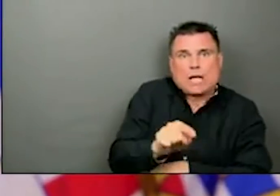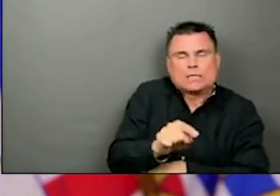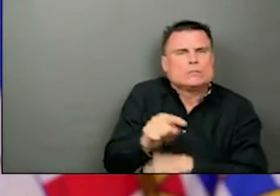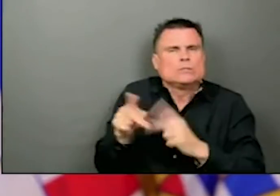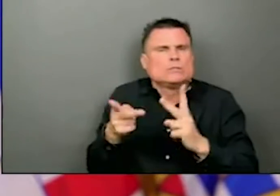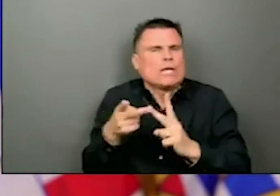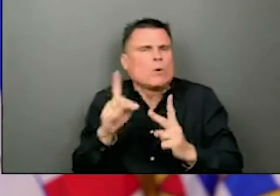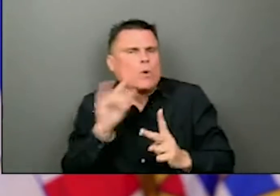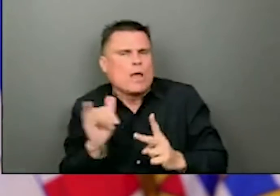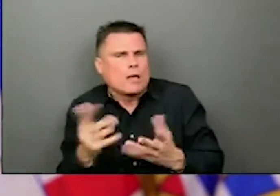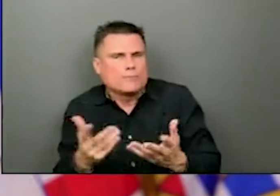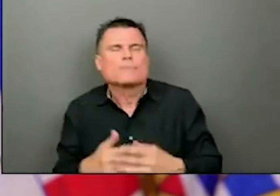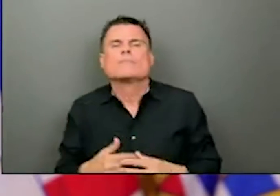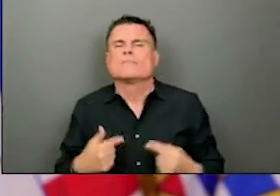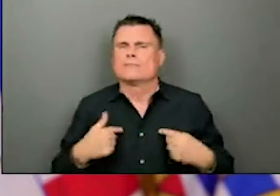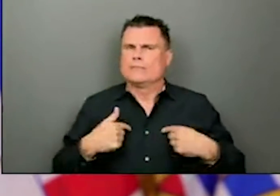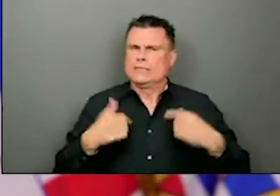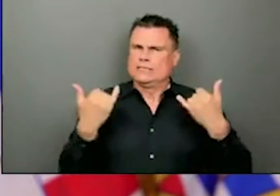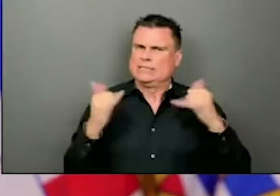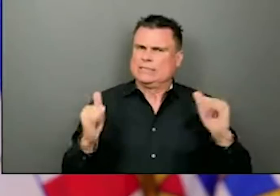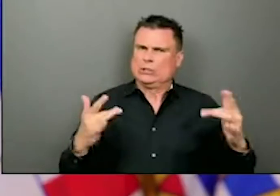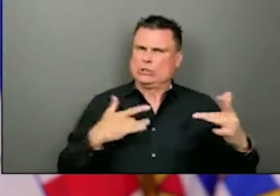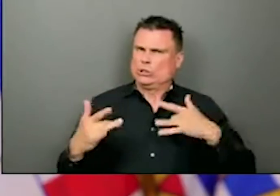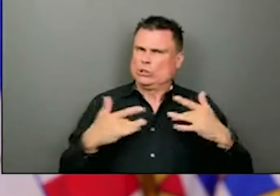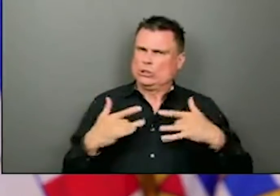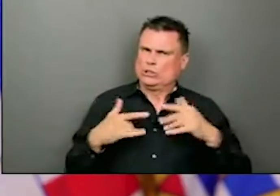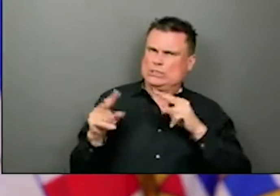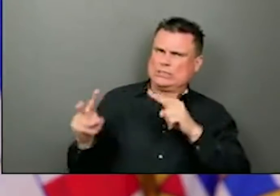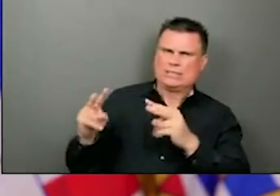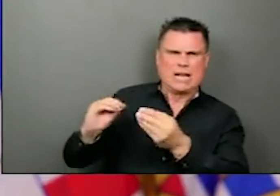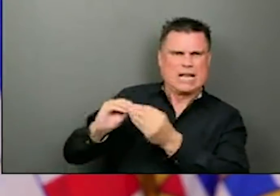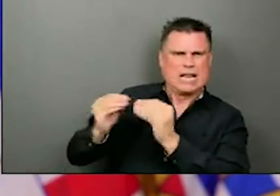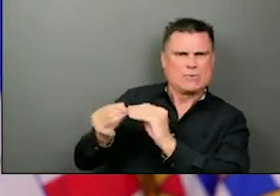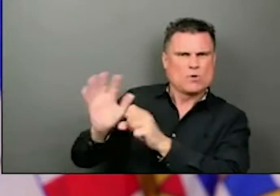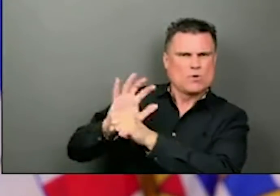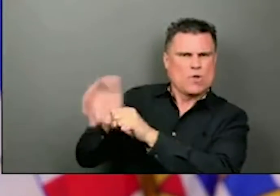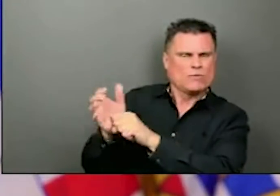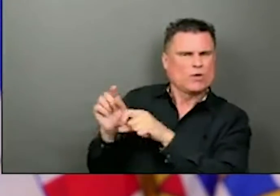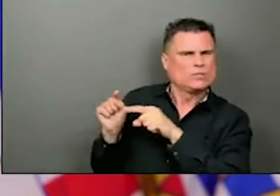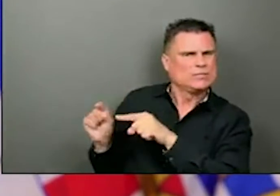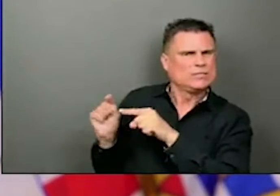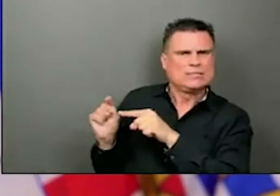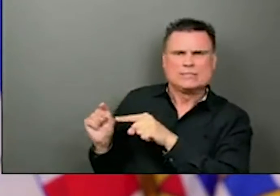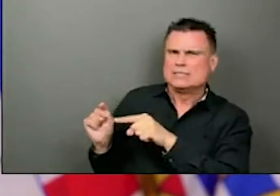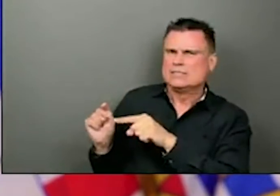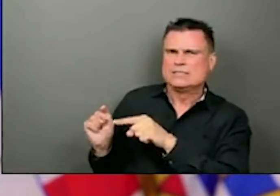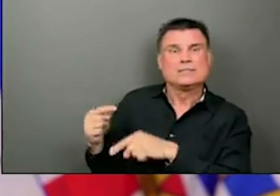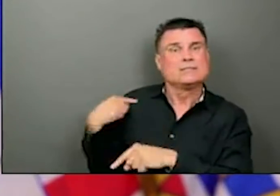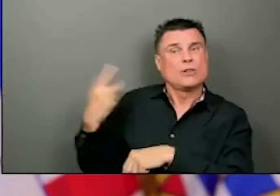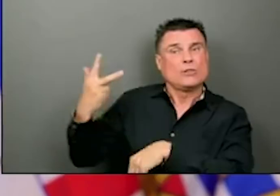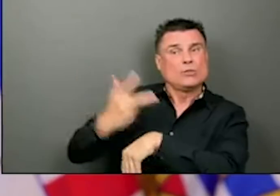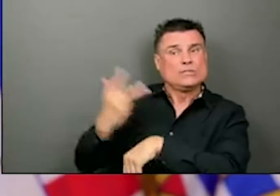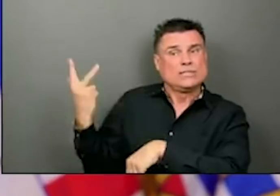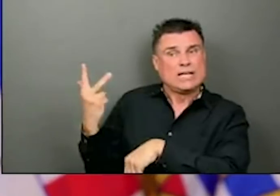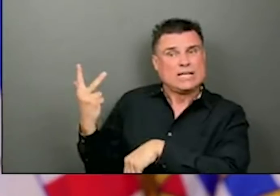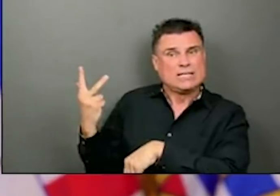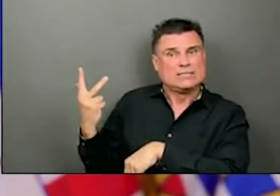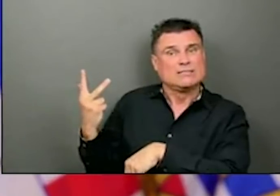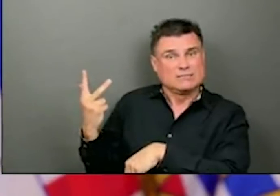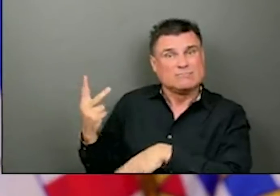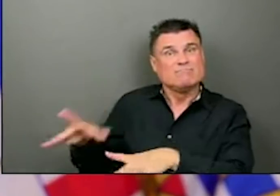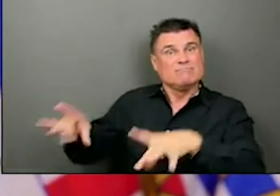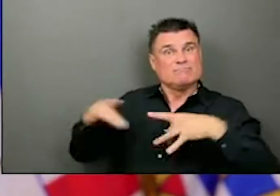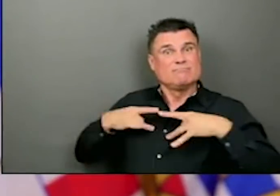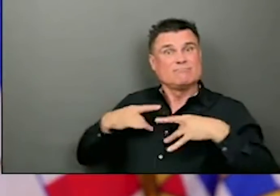In the last 3 periods from Friday to Saturday, we had 258 new cases of COVID-19 in BC. From Saturday